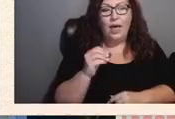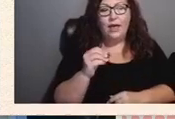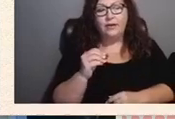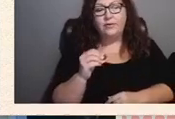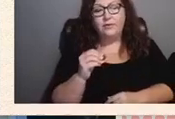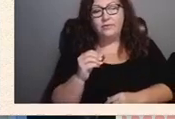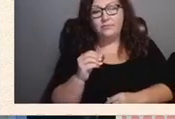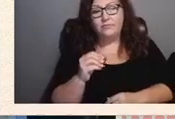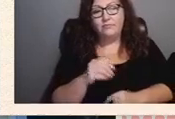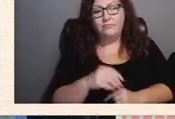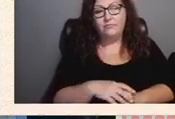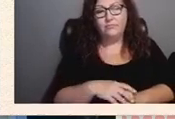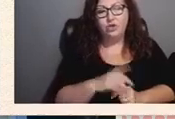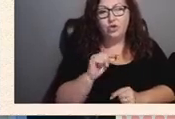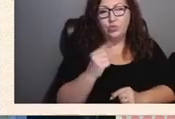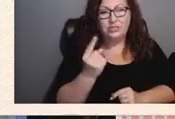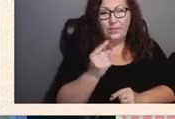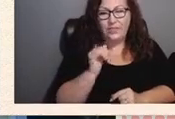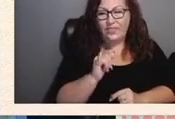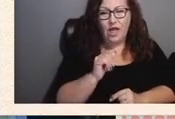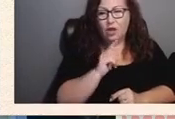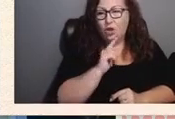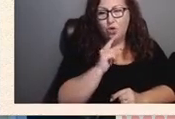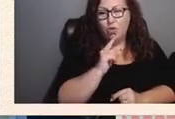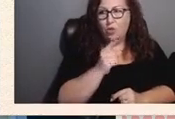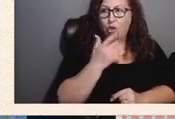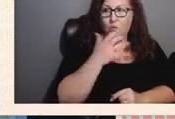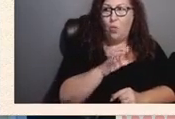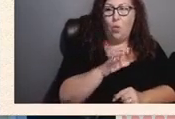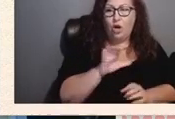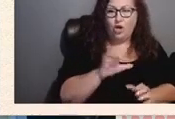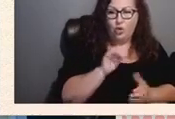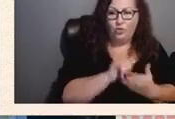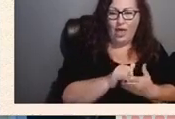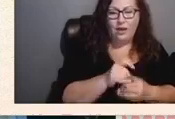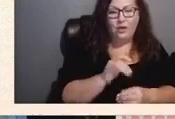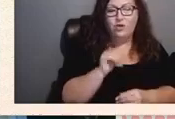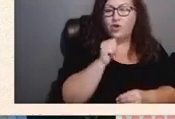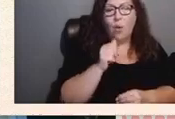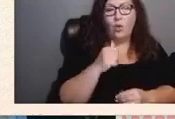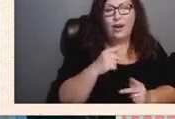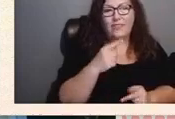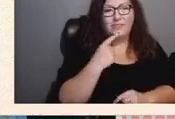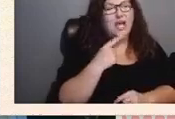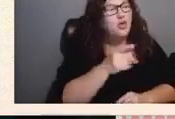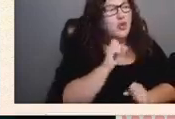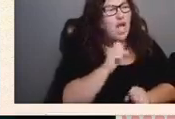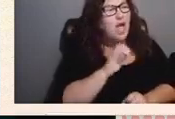you don't want to do. Don't let them say, like, you can do it, you're just lazy.